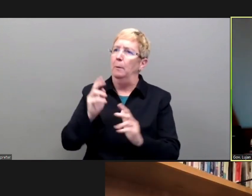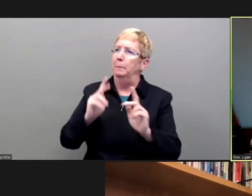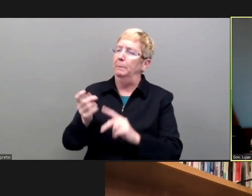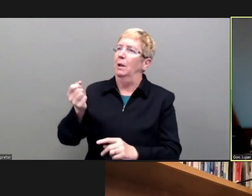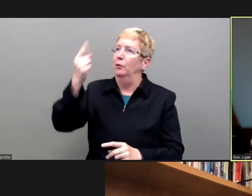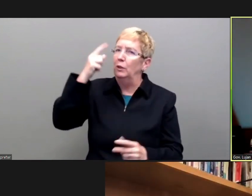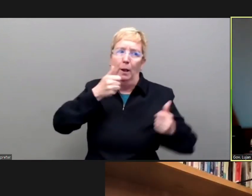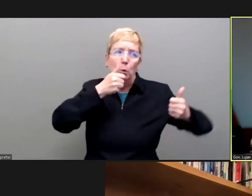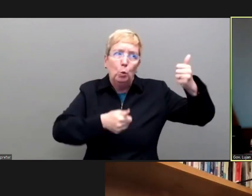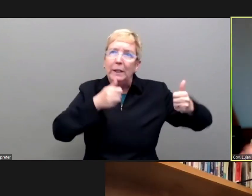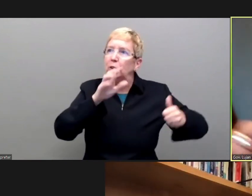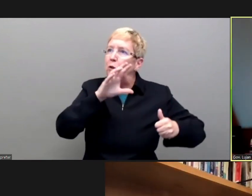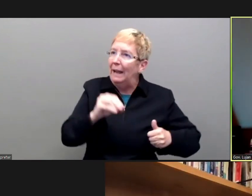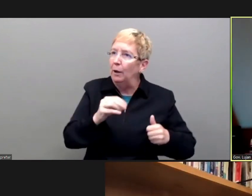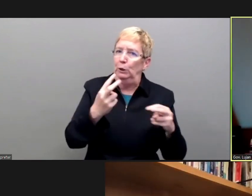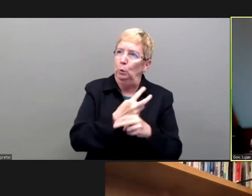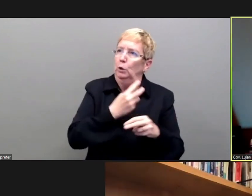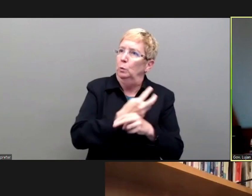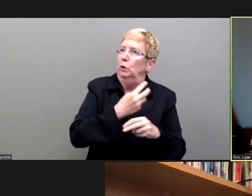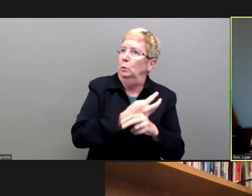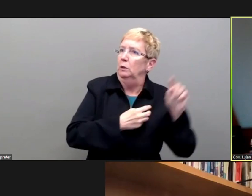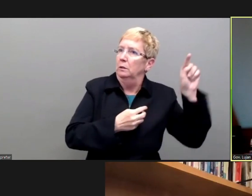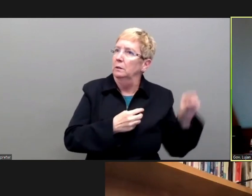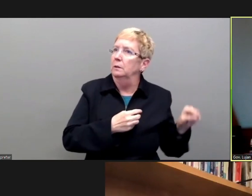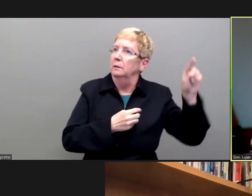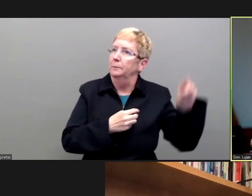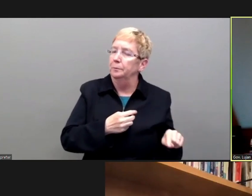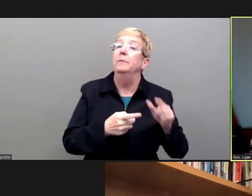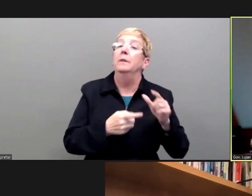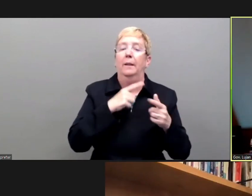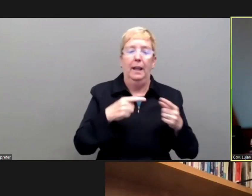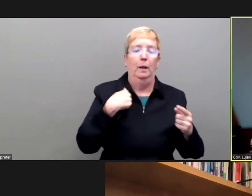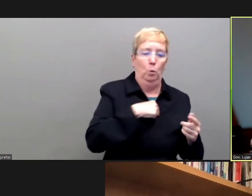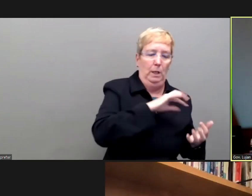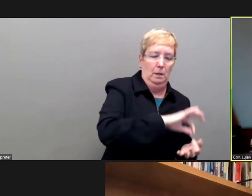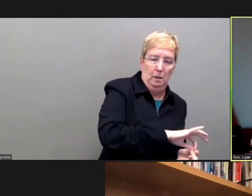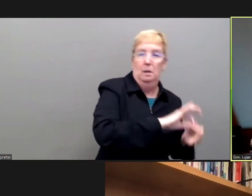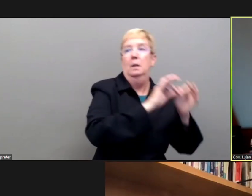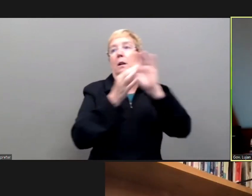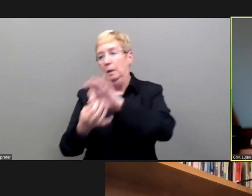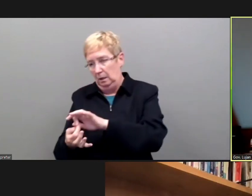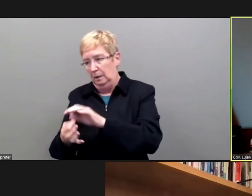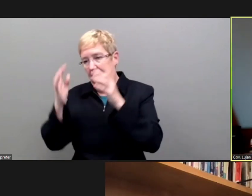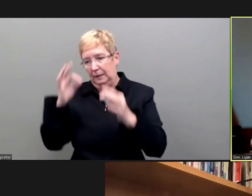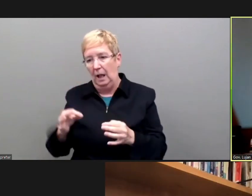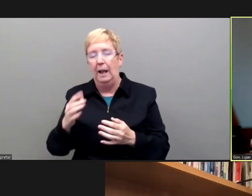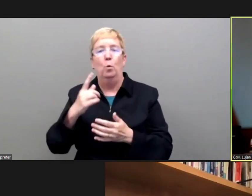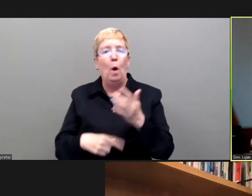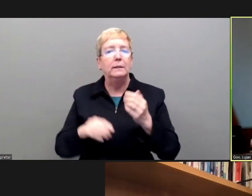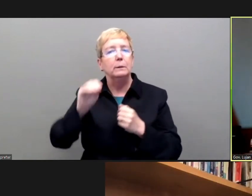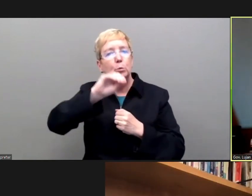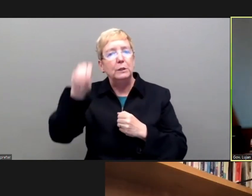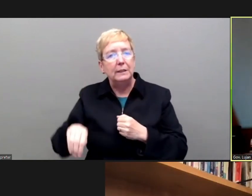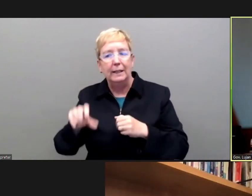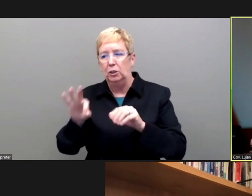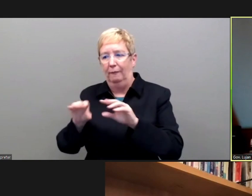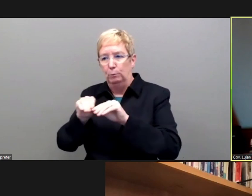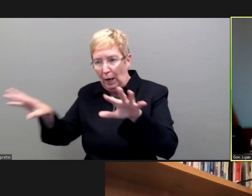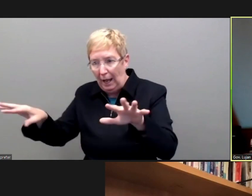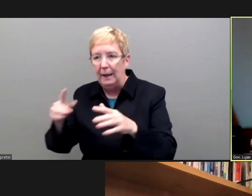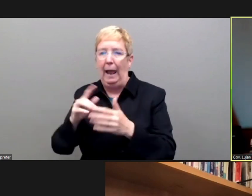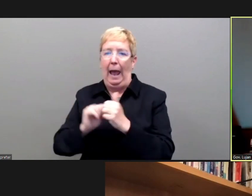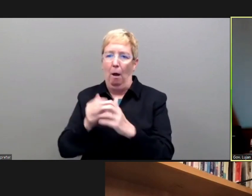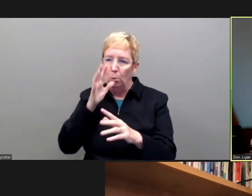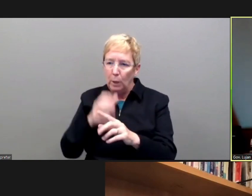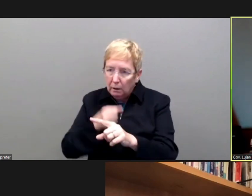we use that to translate to what we think the rate of spread is likely to be and what the impact then is on hospitals. So that sort